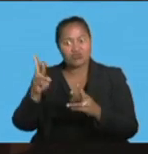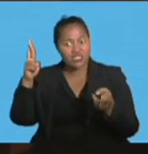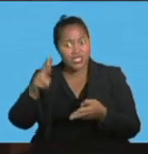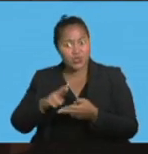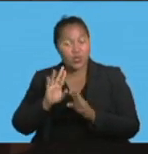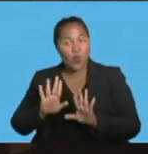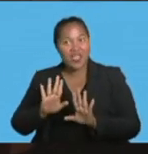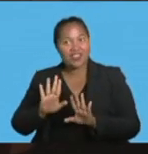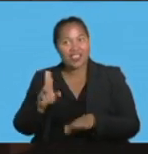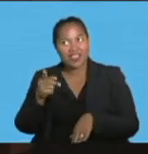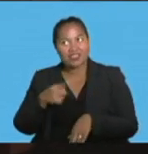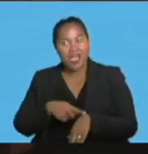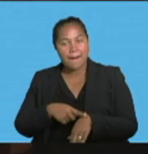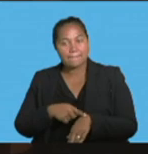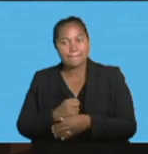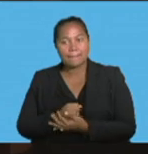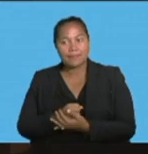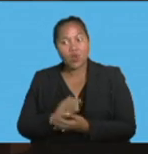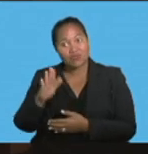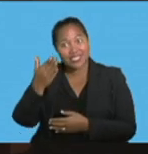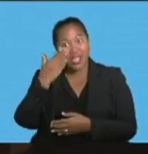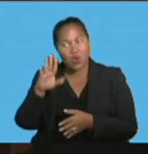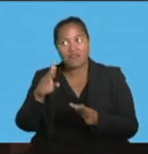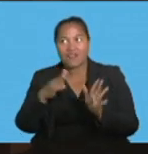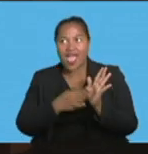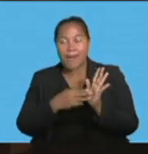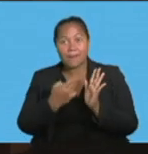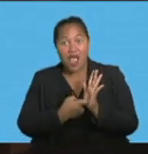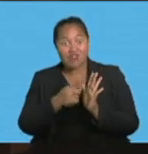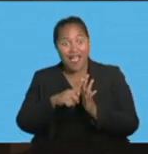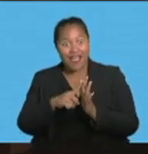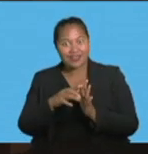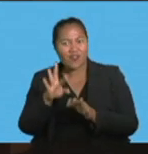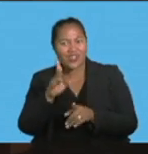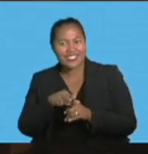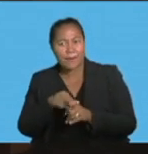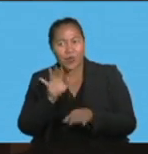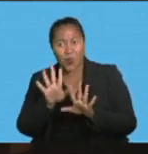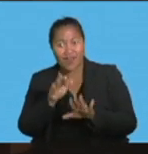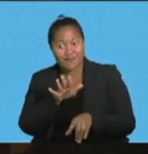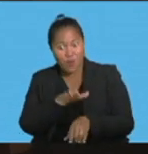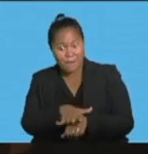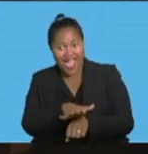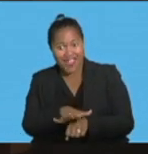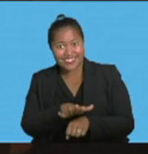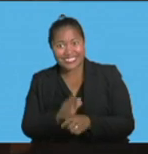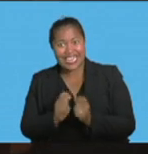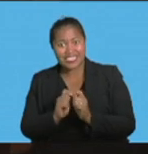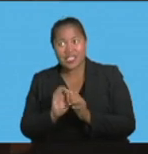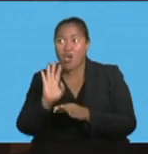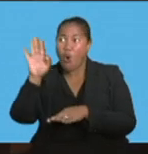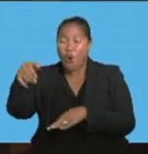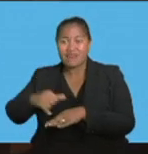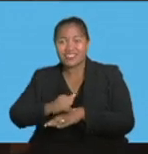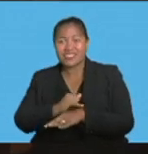MRI. And occasionally we've sent blood results, blood tests overseas for certain blood tests that may